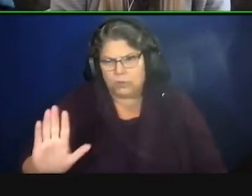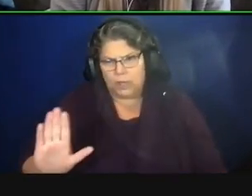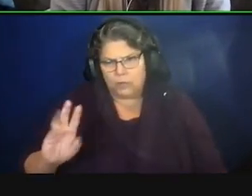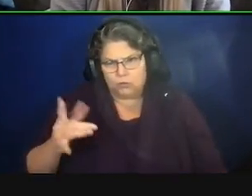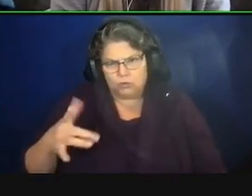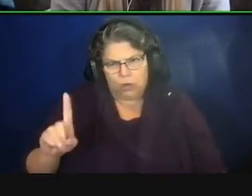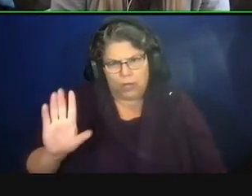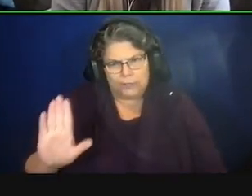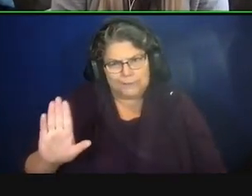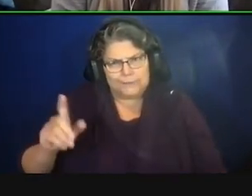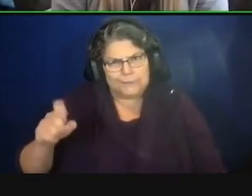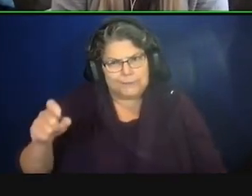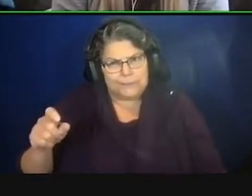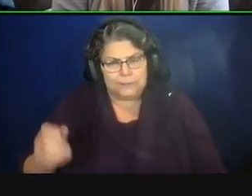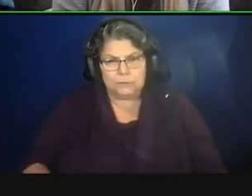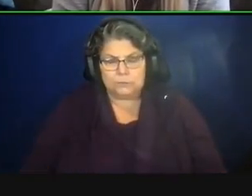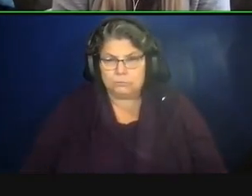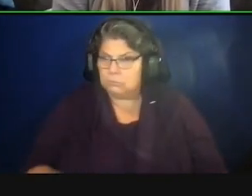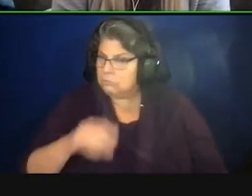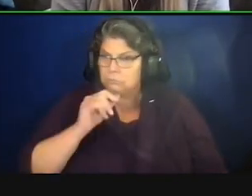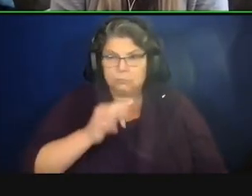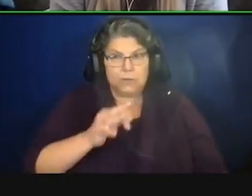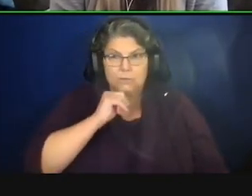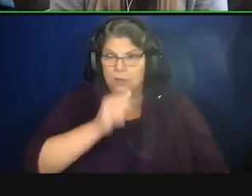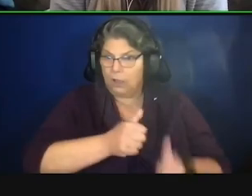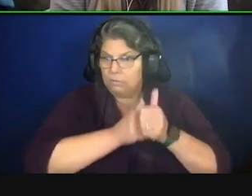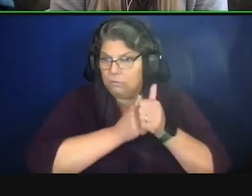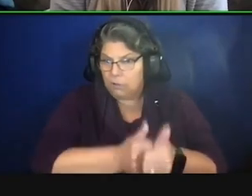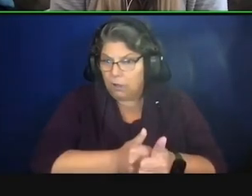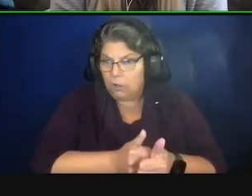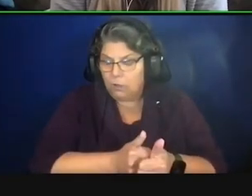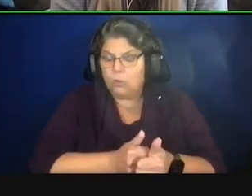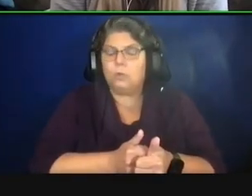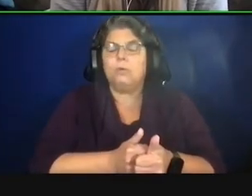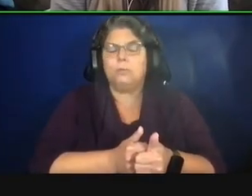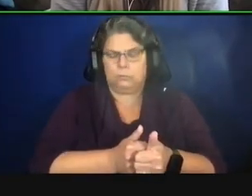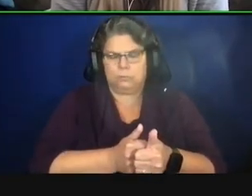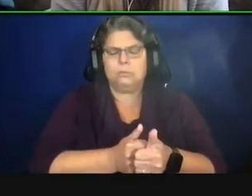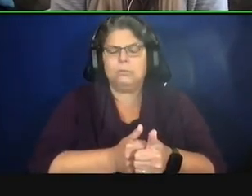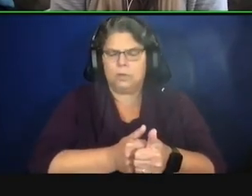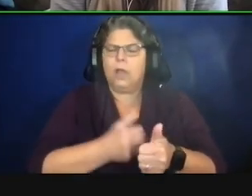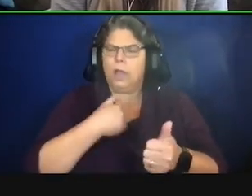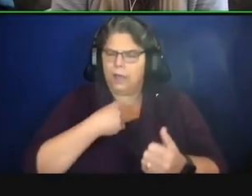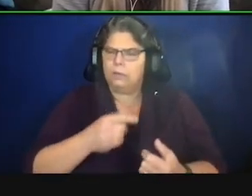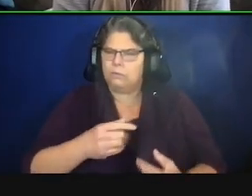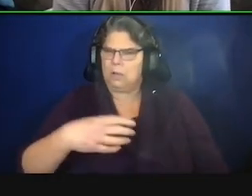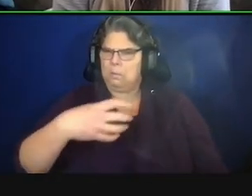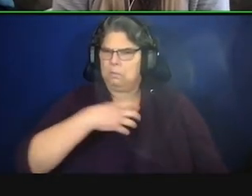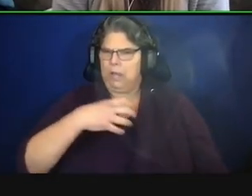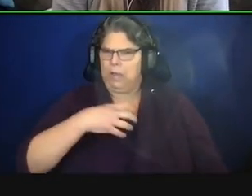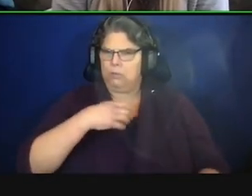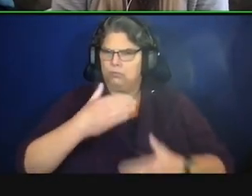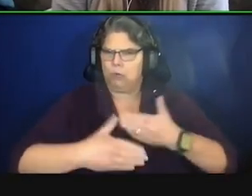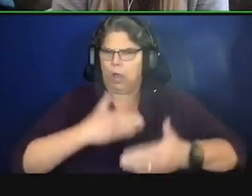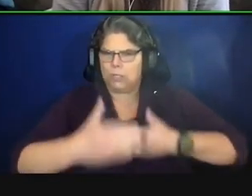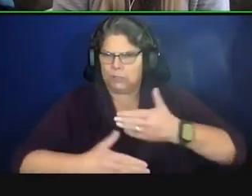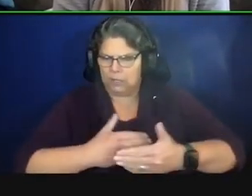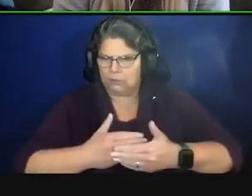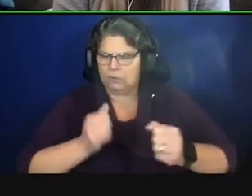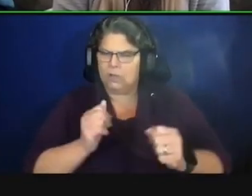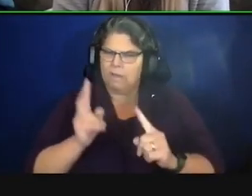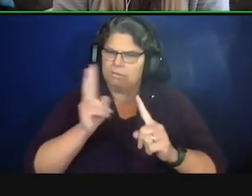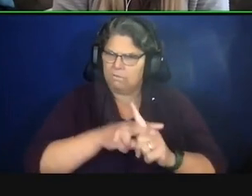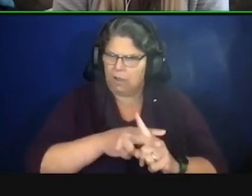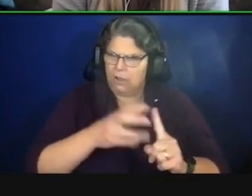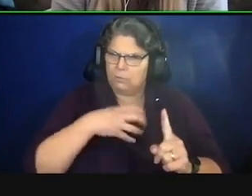that document is not being implemented, there is a complaint process. You can either file a